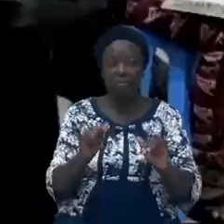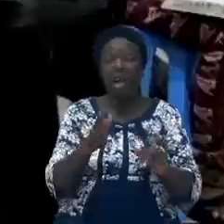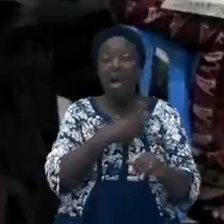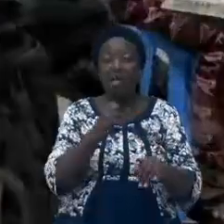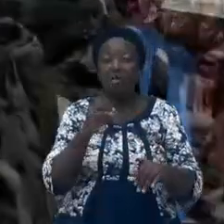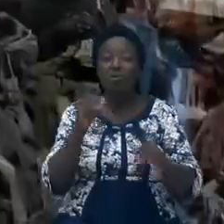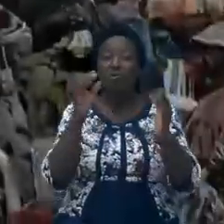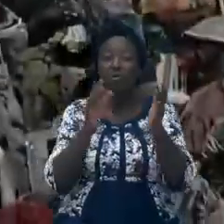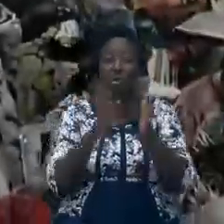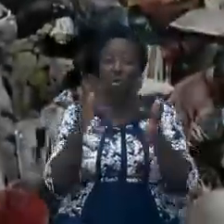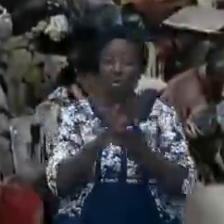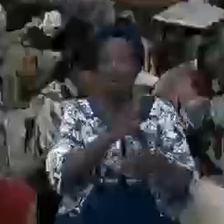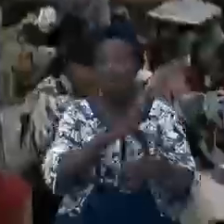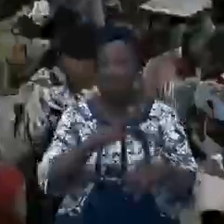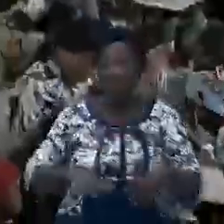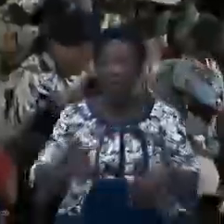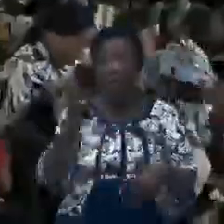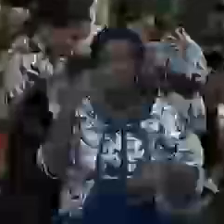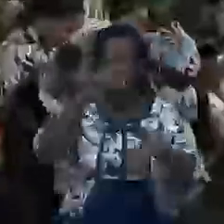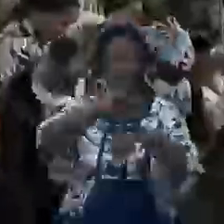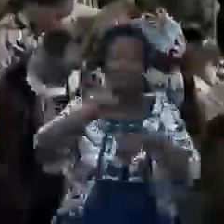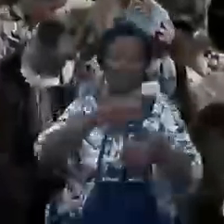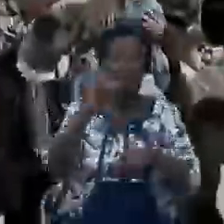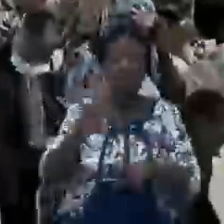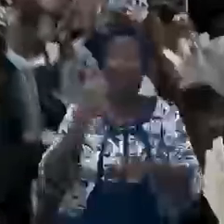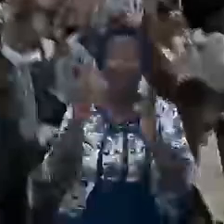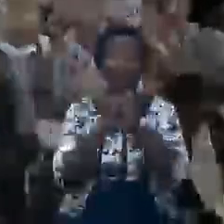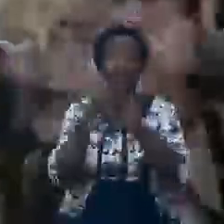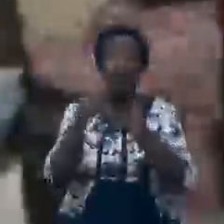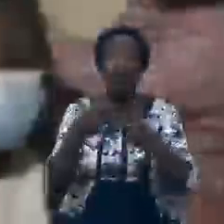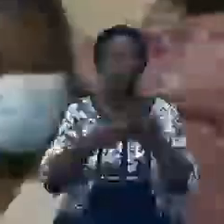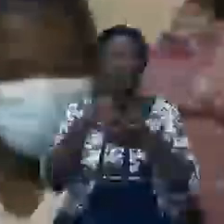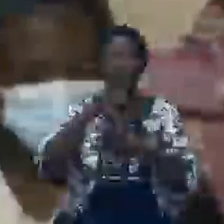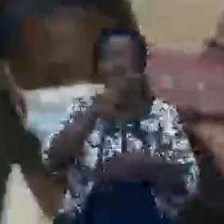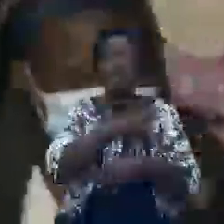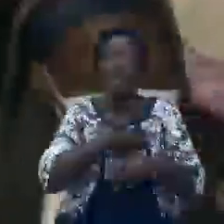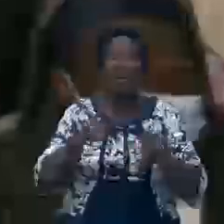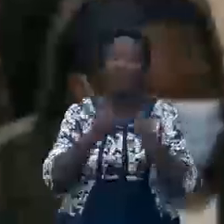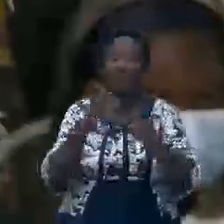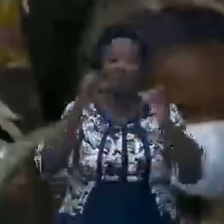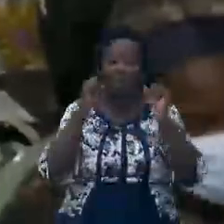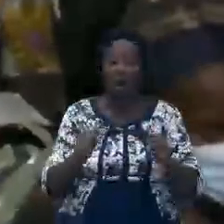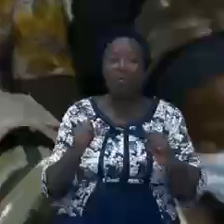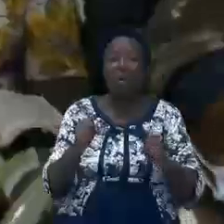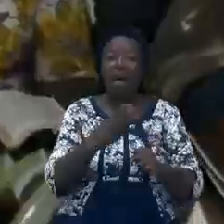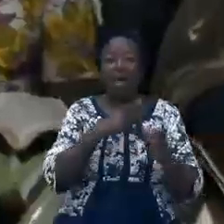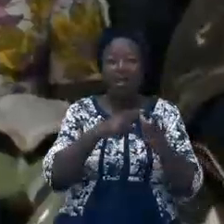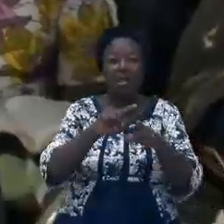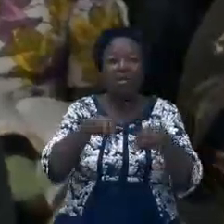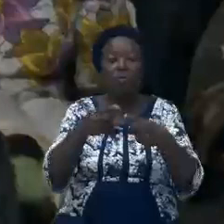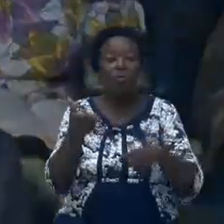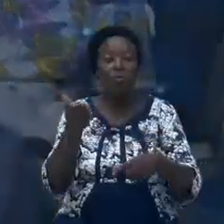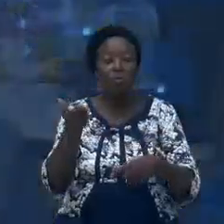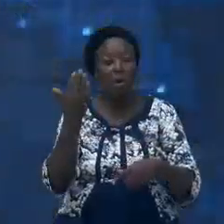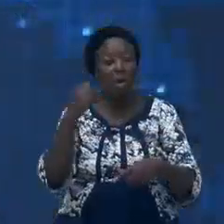and forever, the same. And so, Jesus Christ was anointed with the Holy